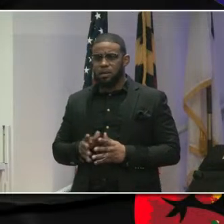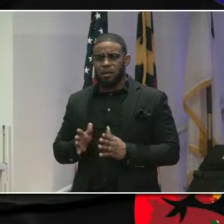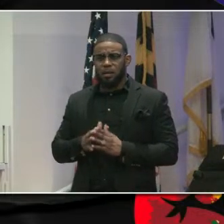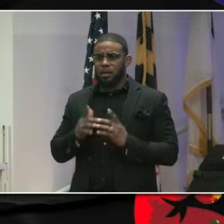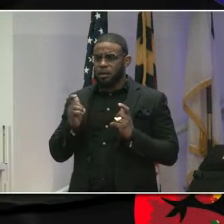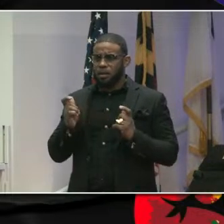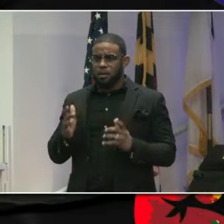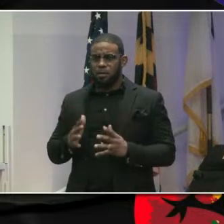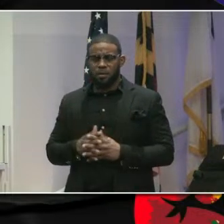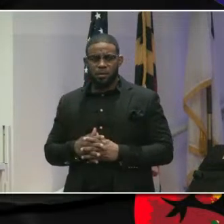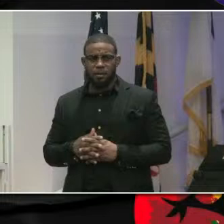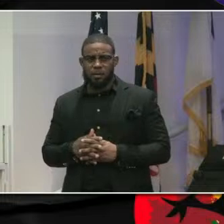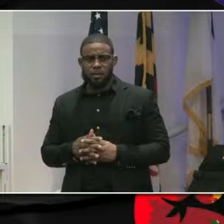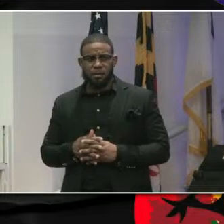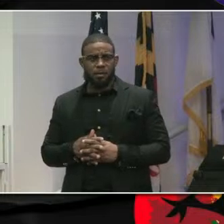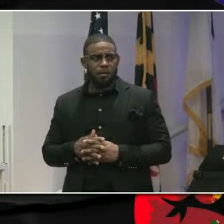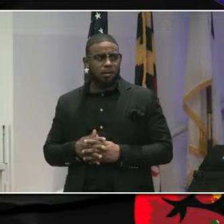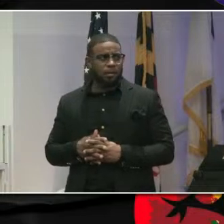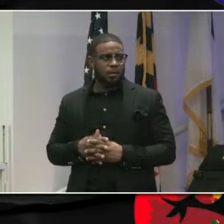Hallelujah.